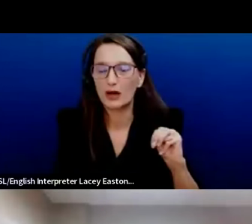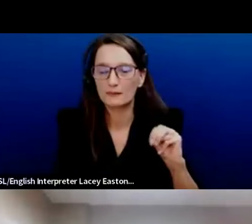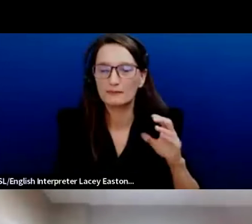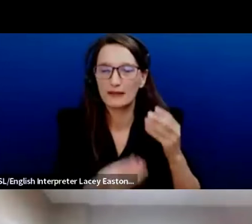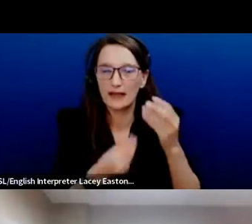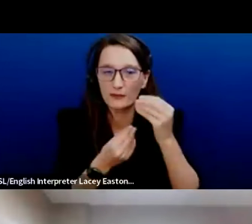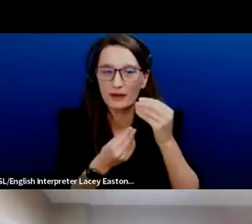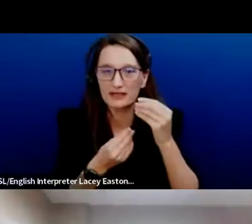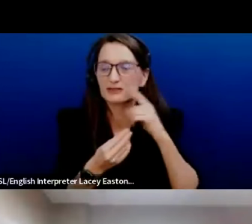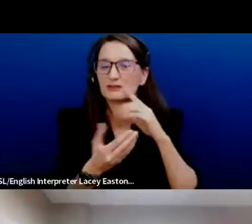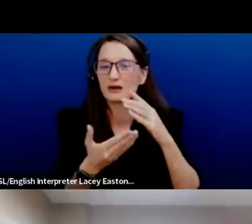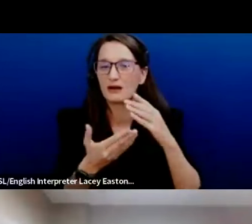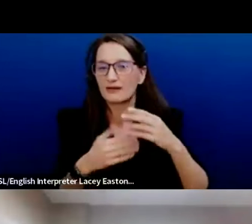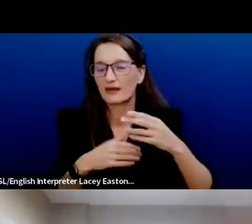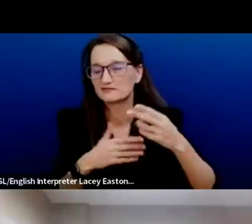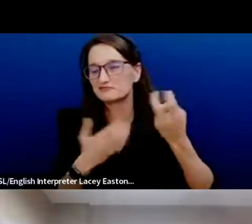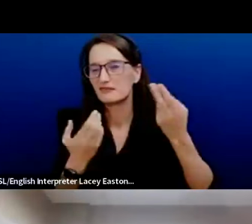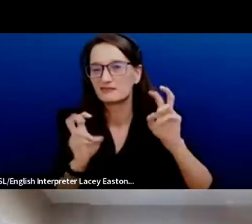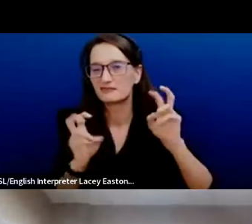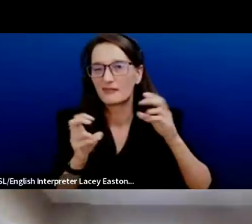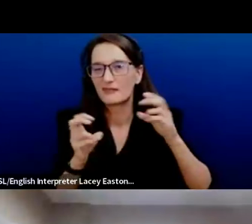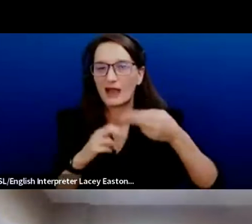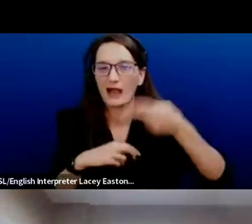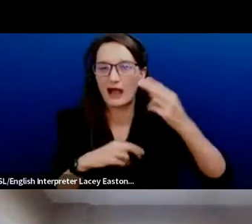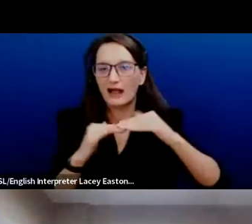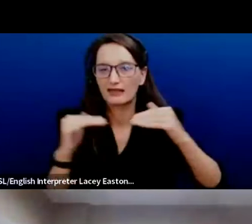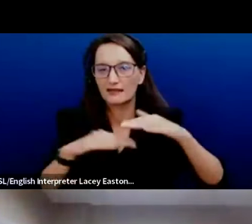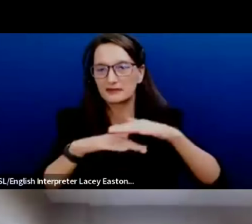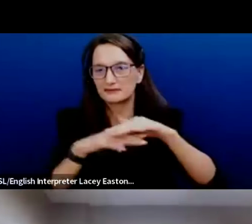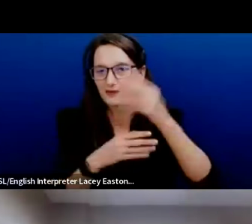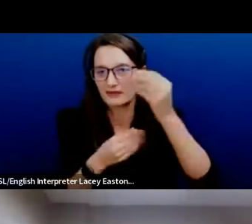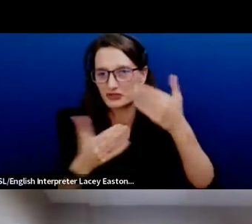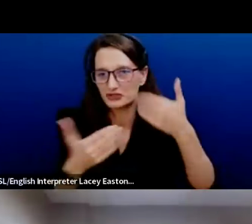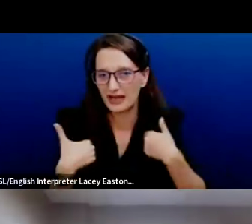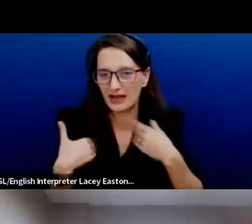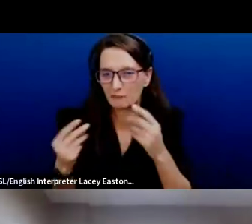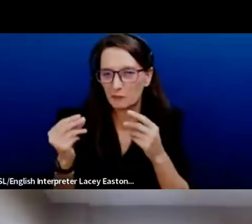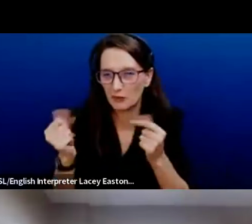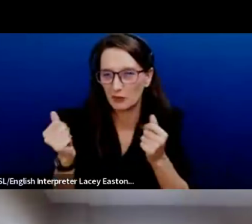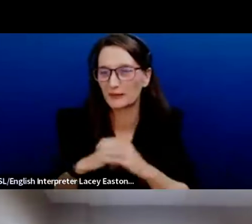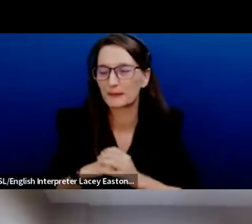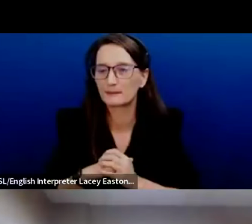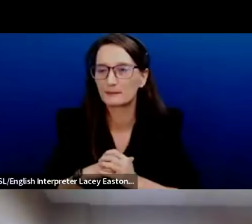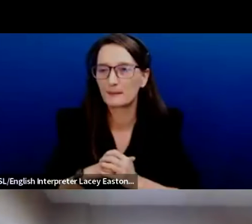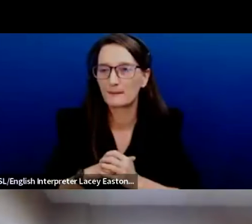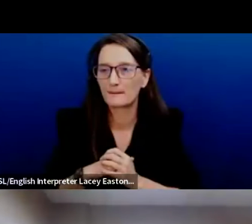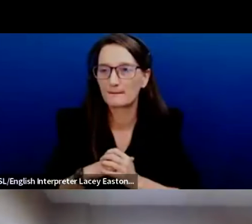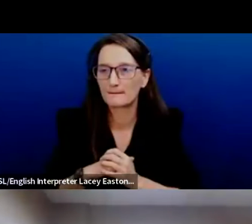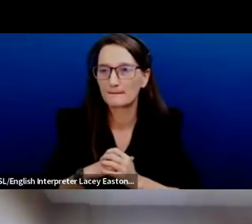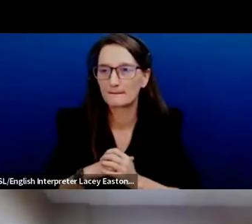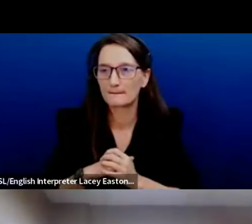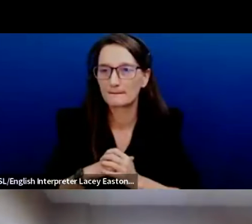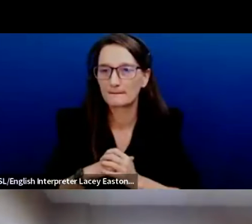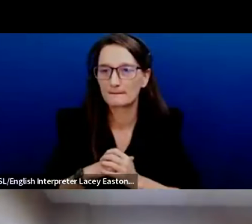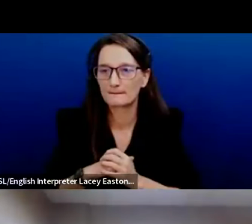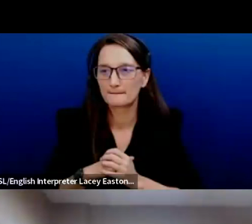high-level information that we have real quickly here. So let me go to